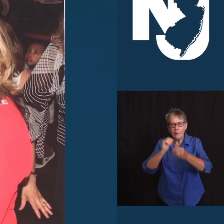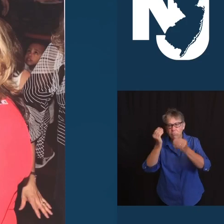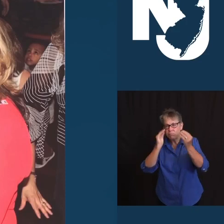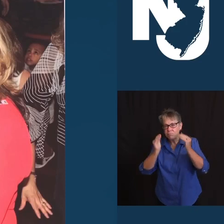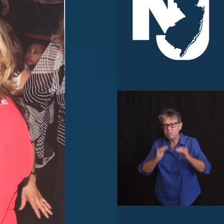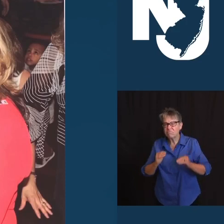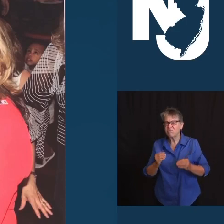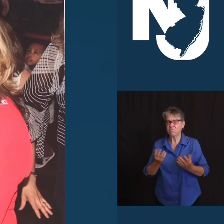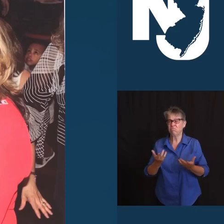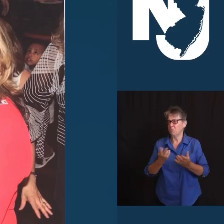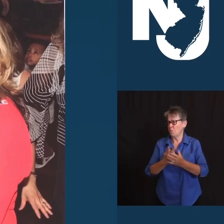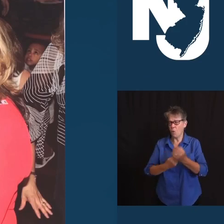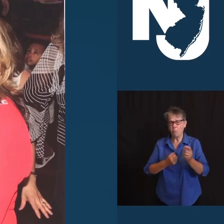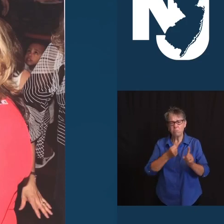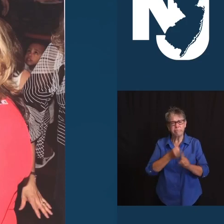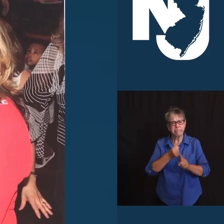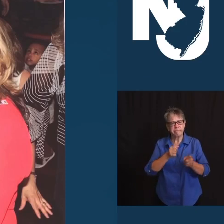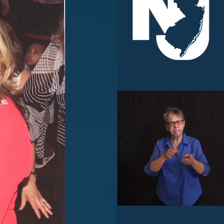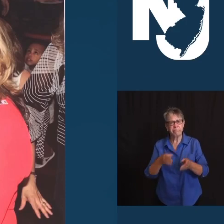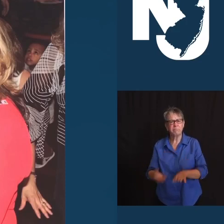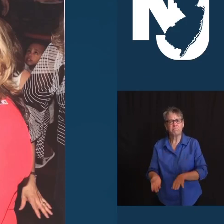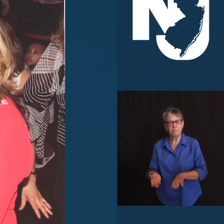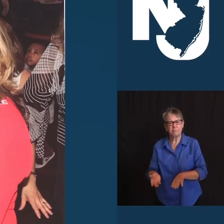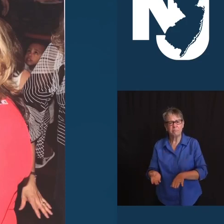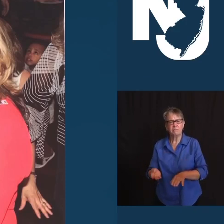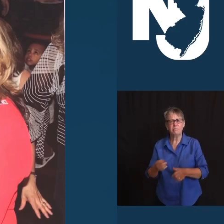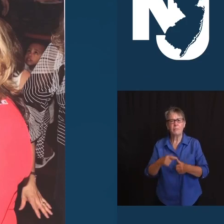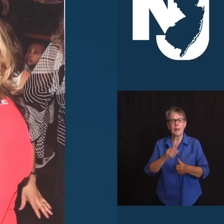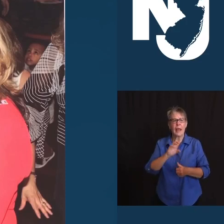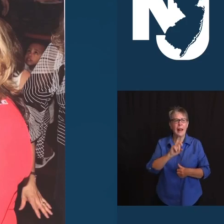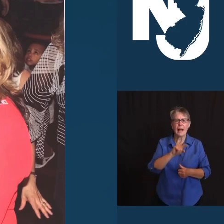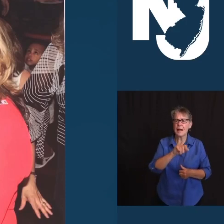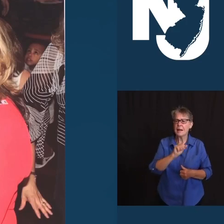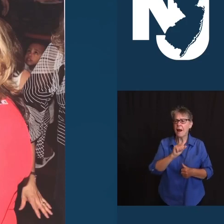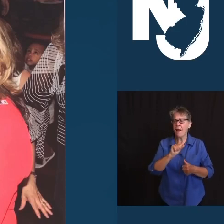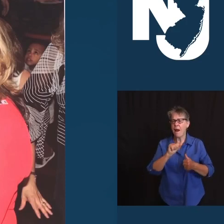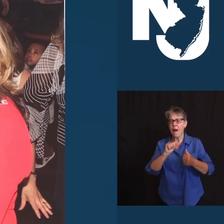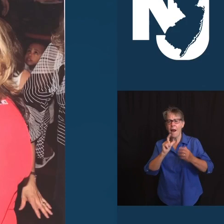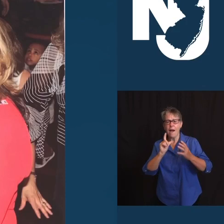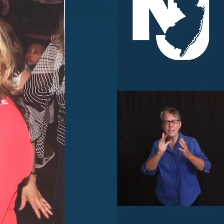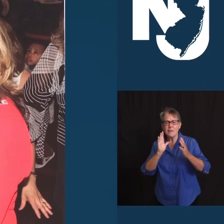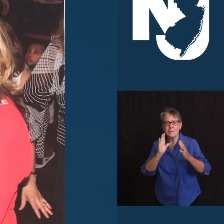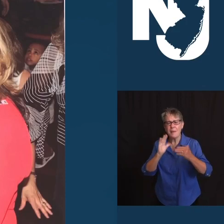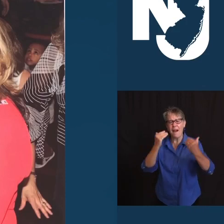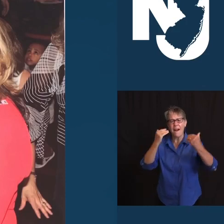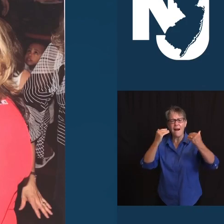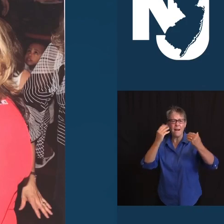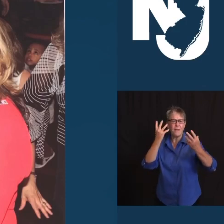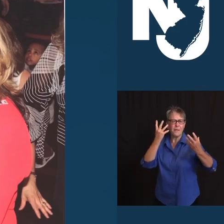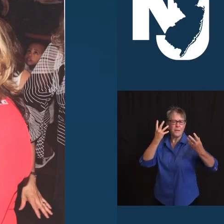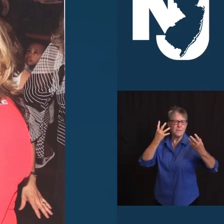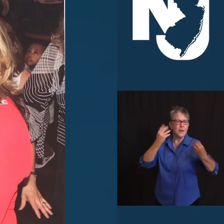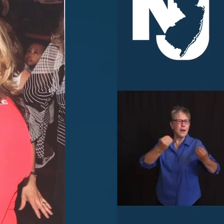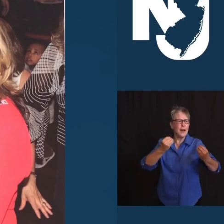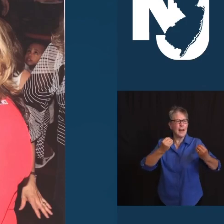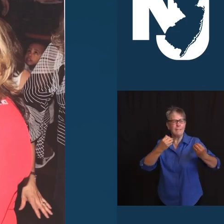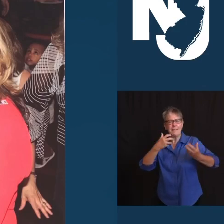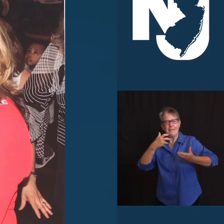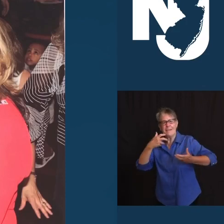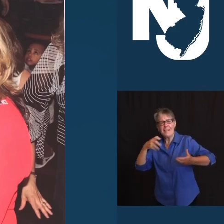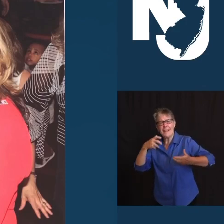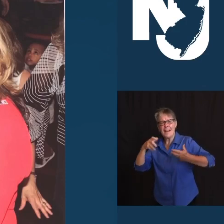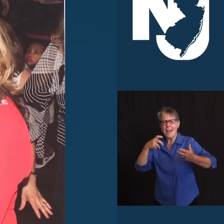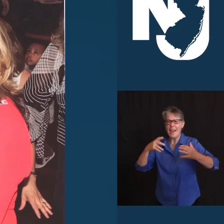is being remembered for her pleasant smile, her ability to make everyone laugh, and a zest for life that helped her make friends wherever she